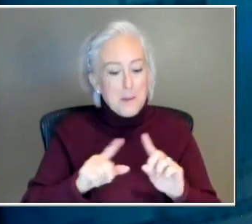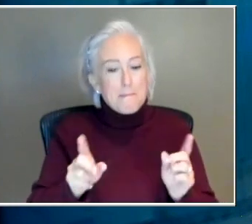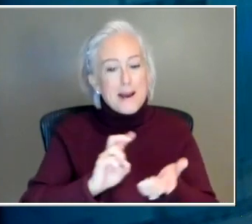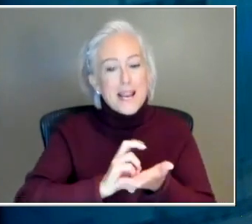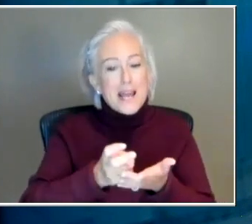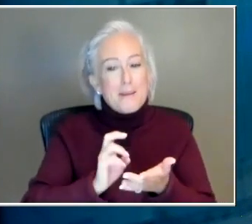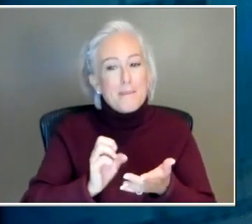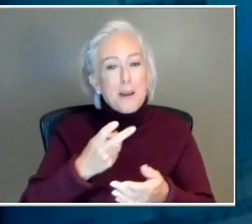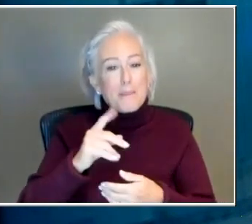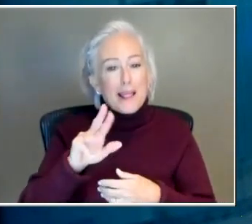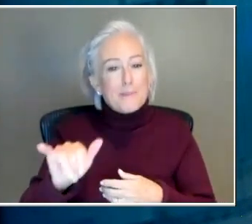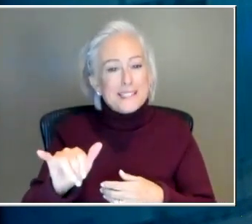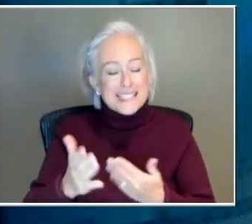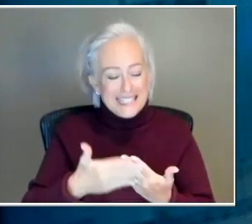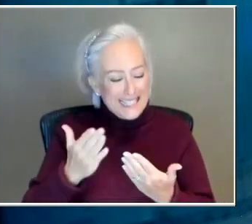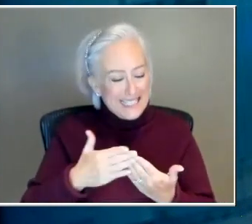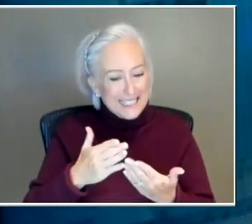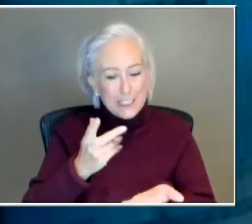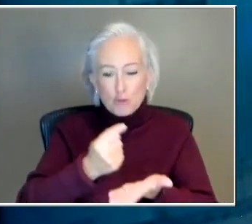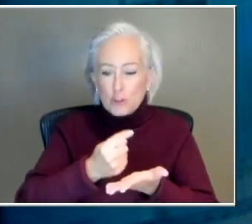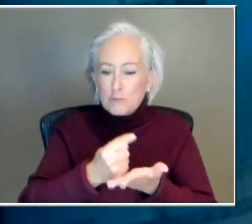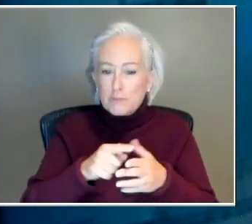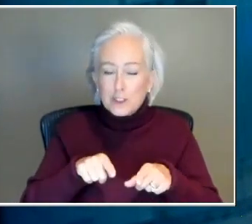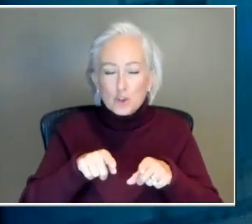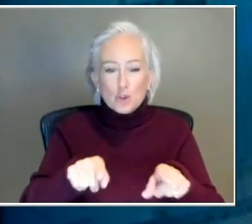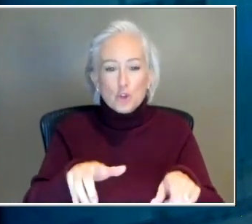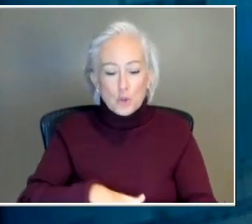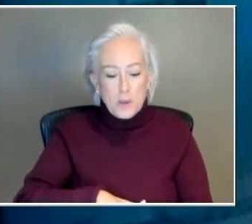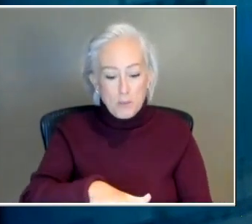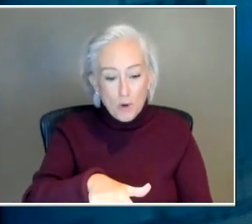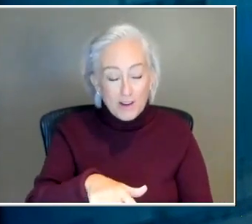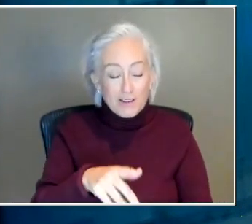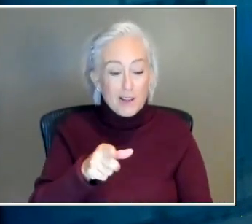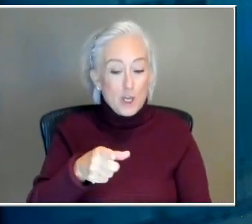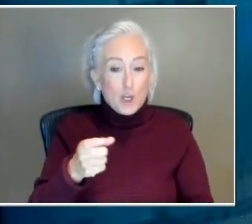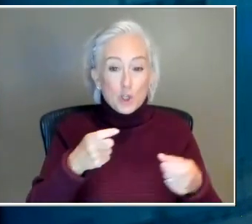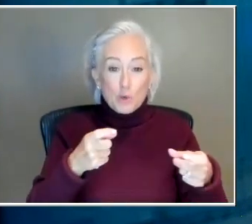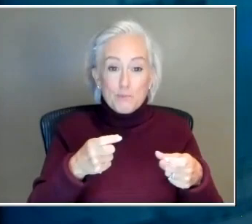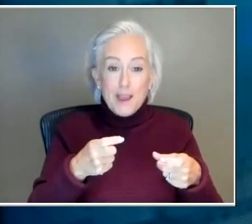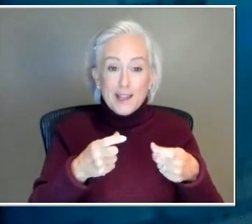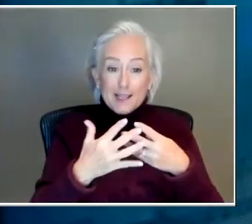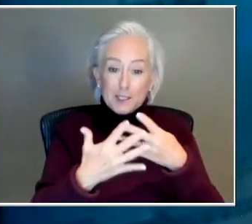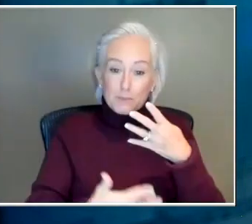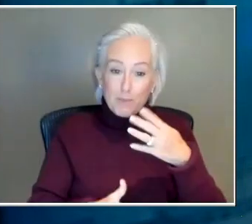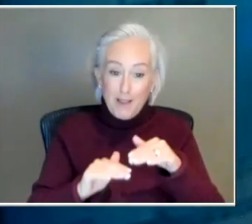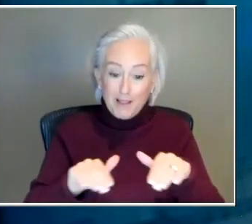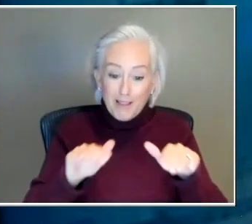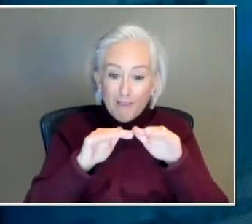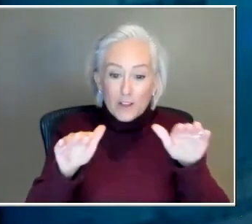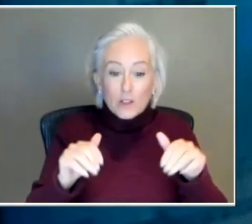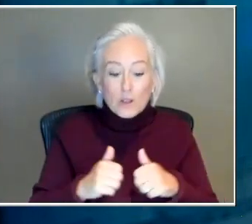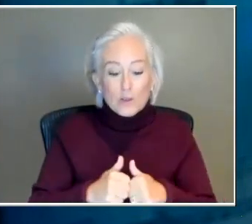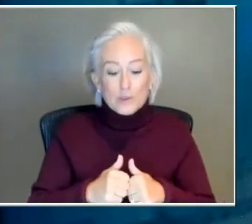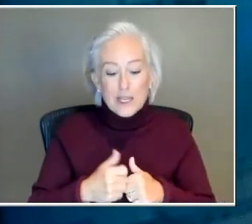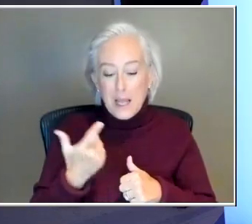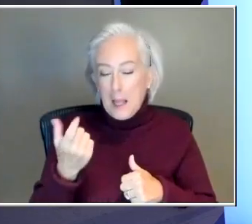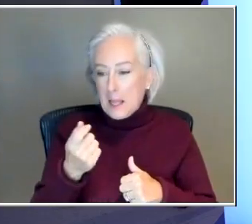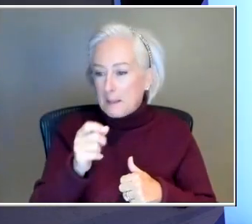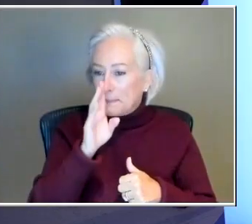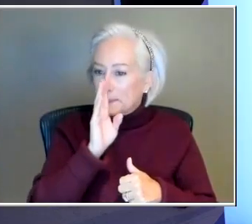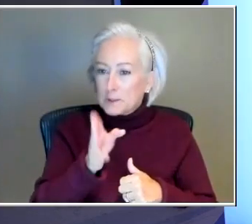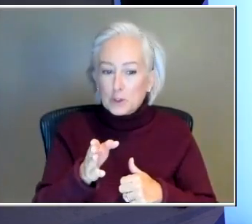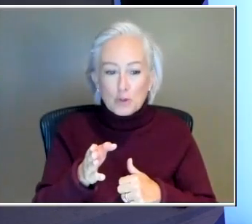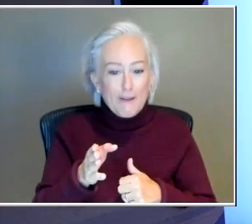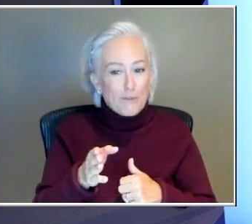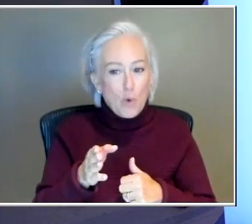pregnancy. I know Mallory went through that. So you manage blood levels. It's fairly straightforward, and it just takes a little extra effort from the mom. So is it twofold?